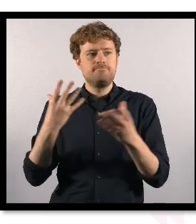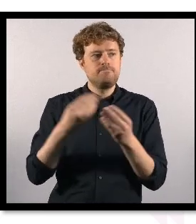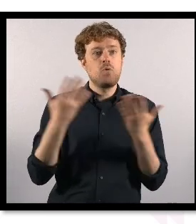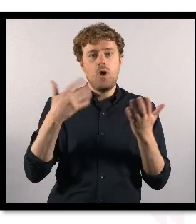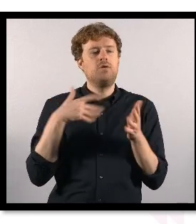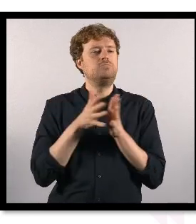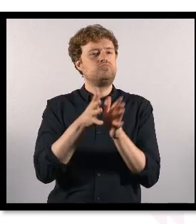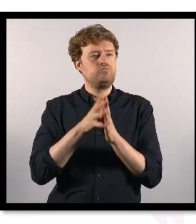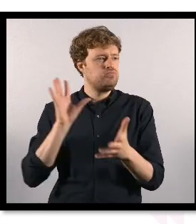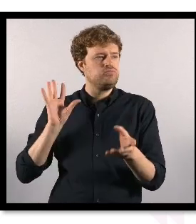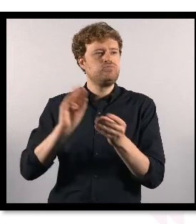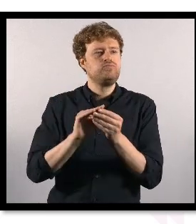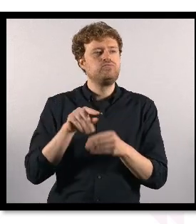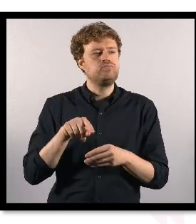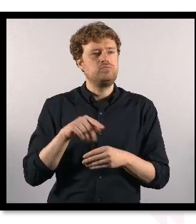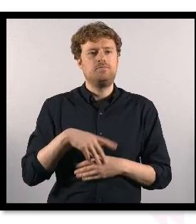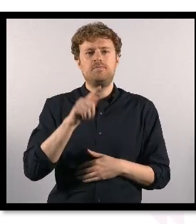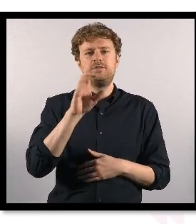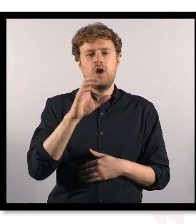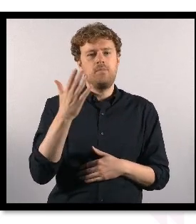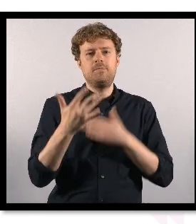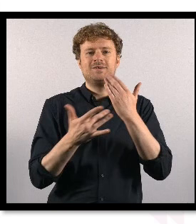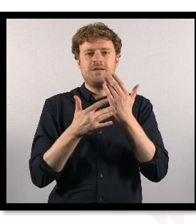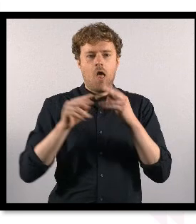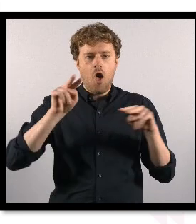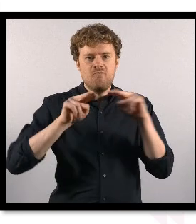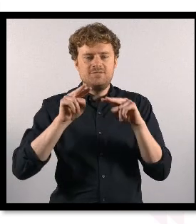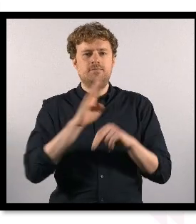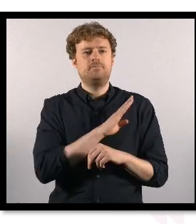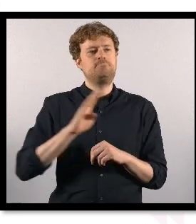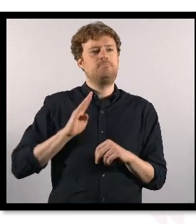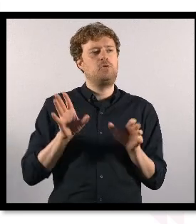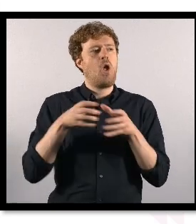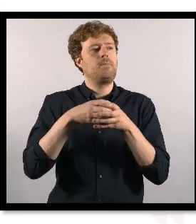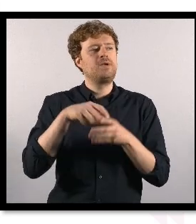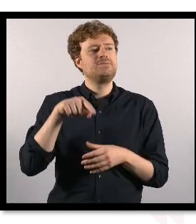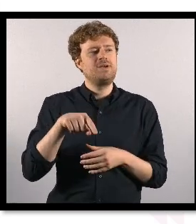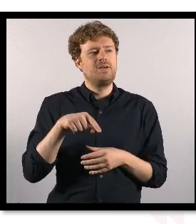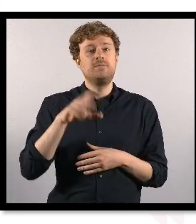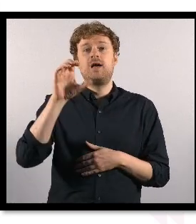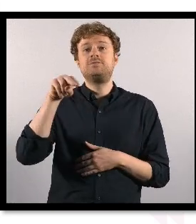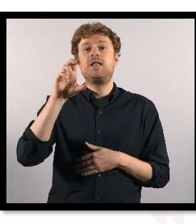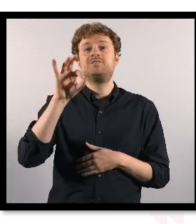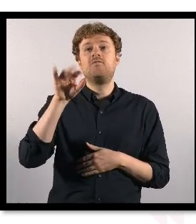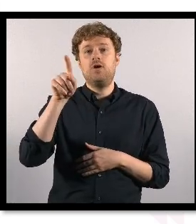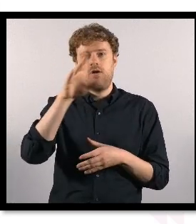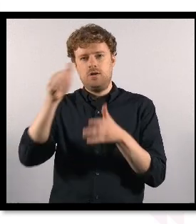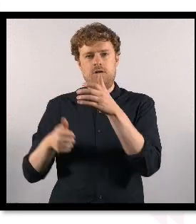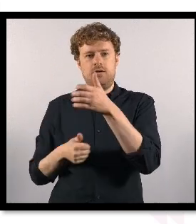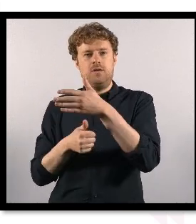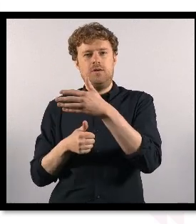CNCF. At the same time, we aim to provide clear guidance for our projects to reach the maximum maturity level